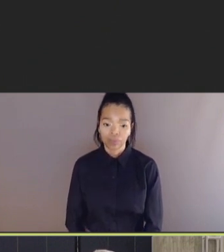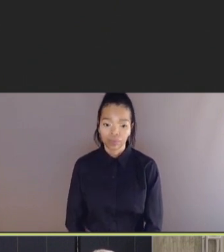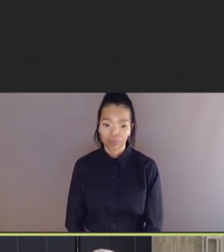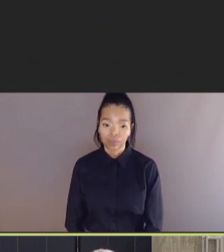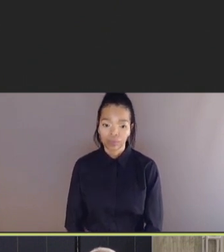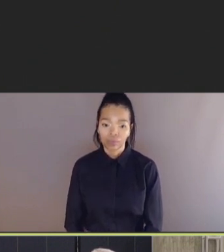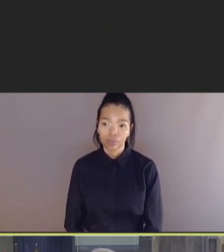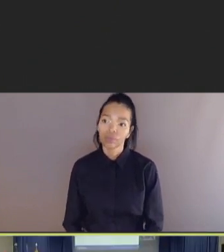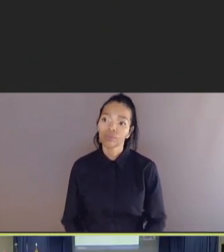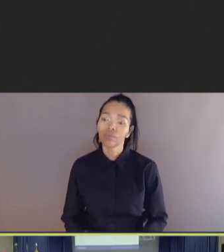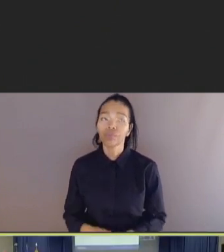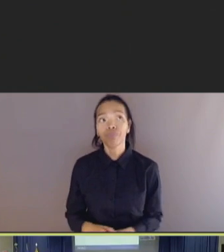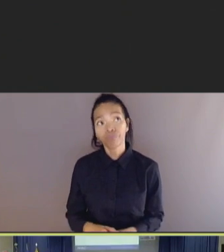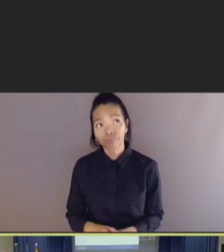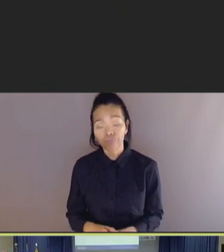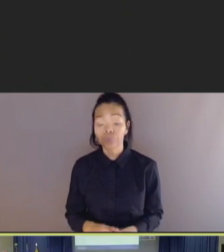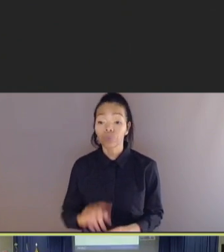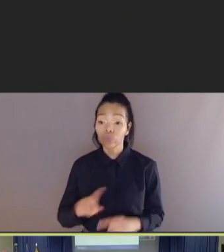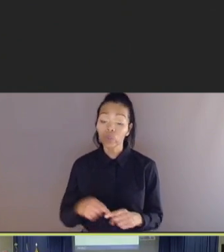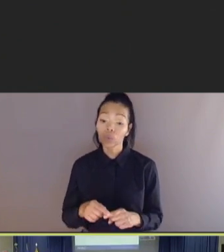Uphold.